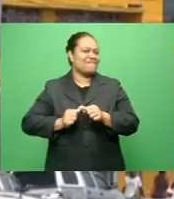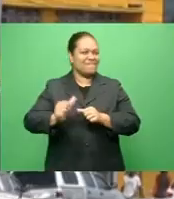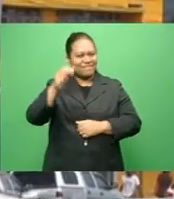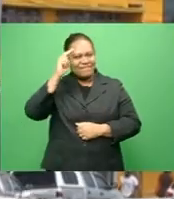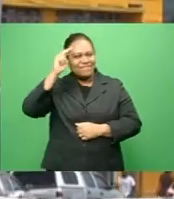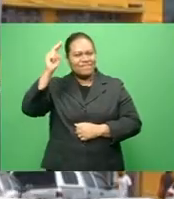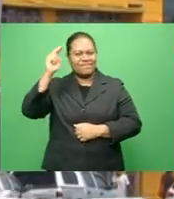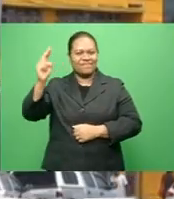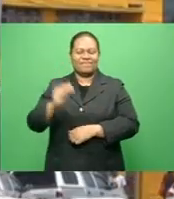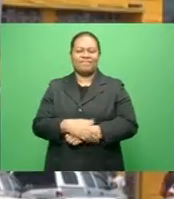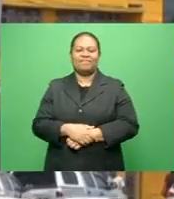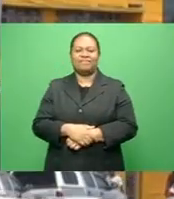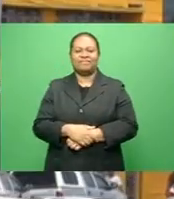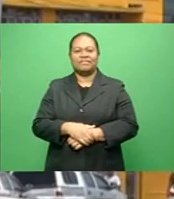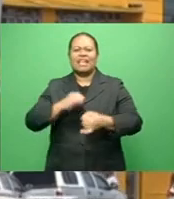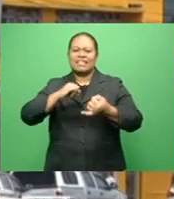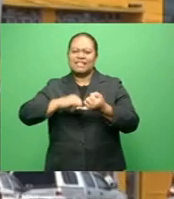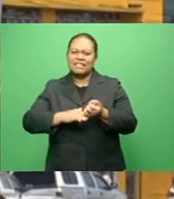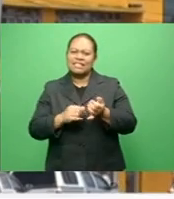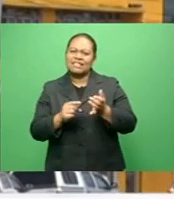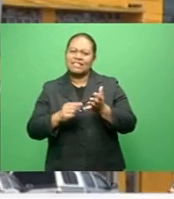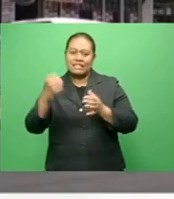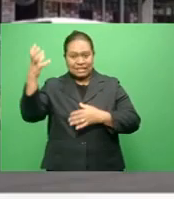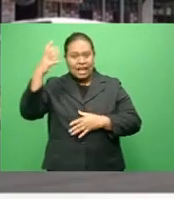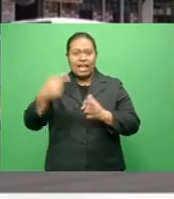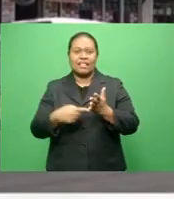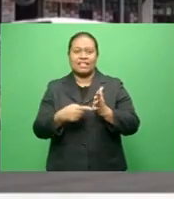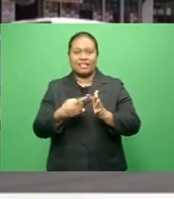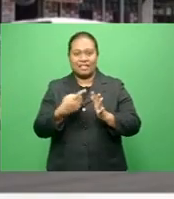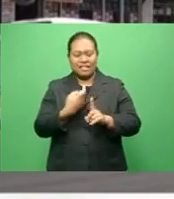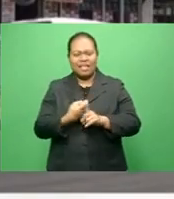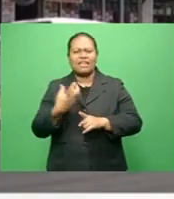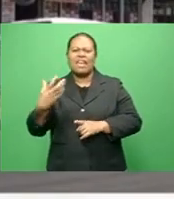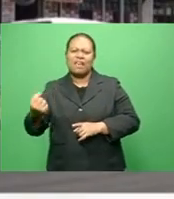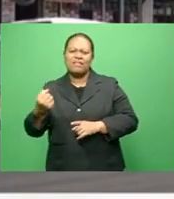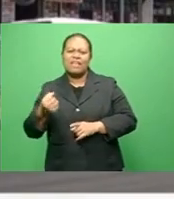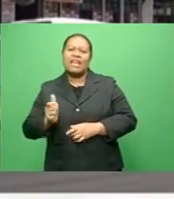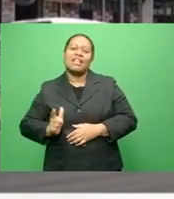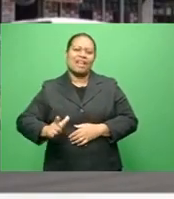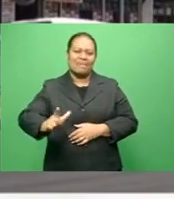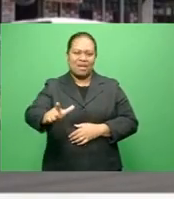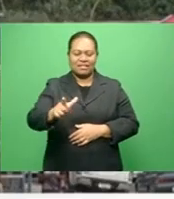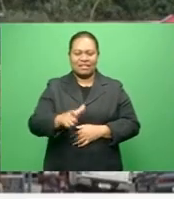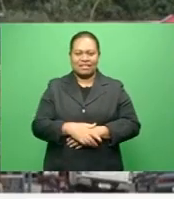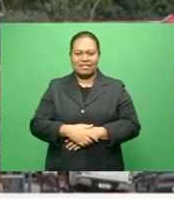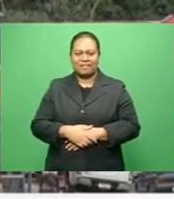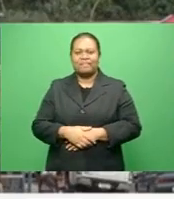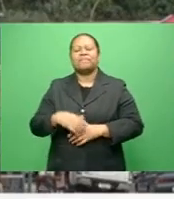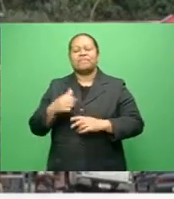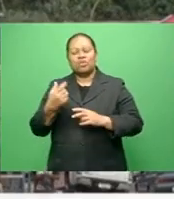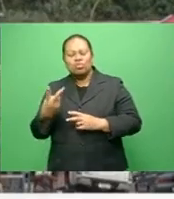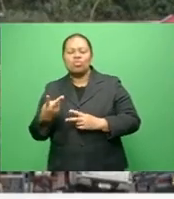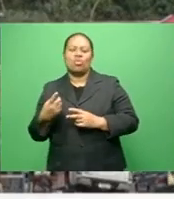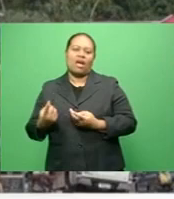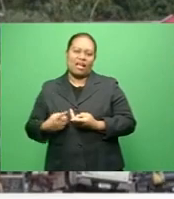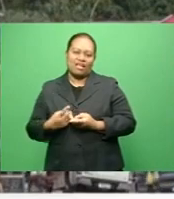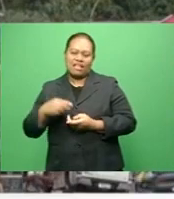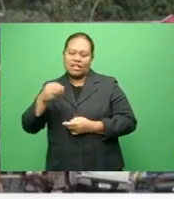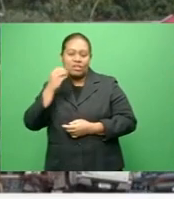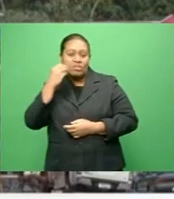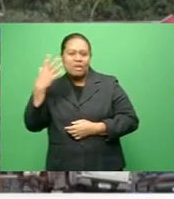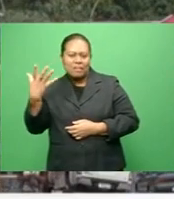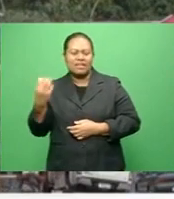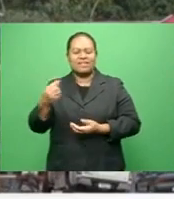nation. Suntec supermarkets are located in Wulobi and Tuatua in Lambasa, and 2 other outlets are in the